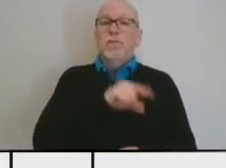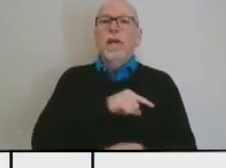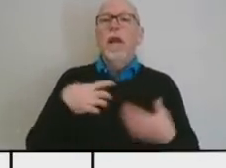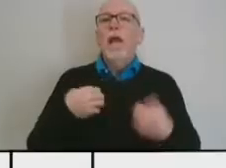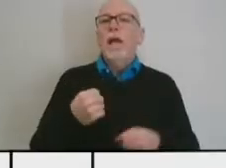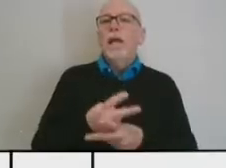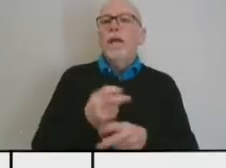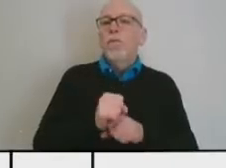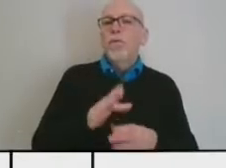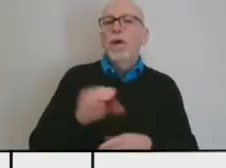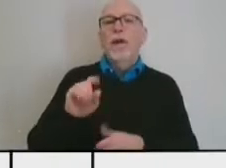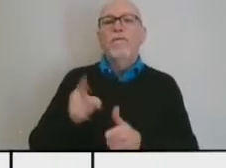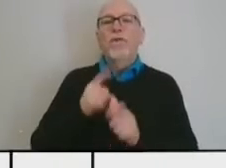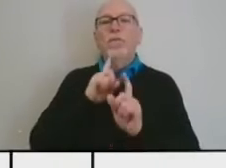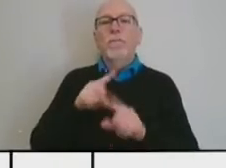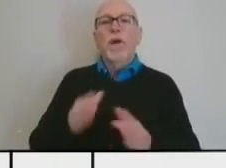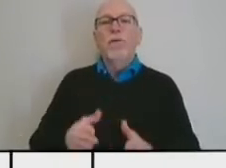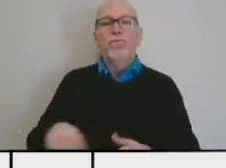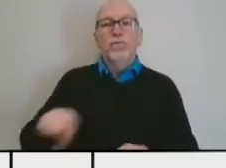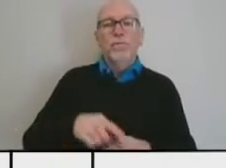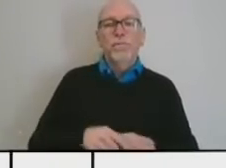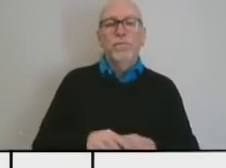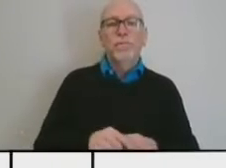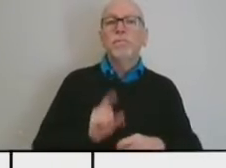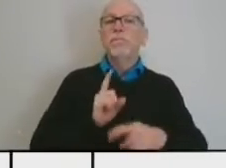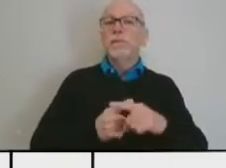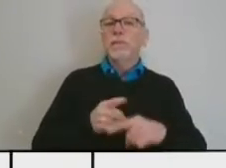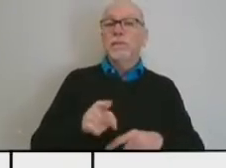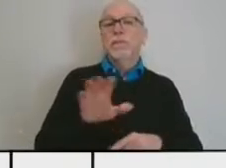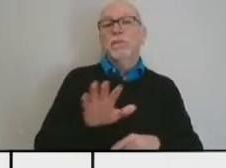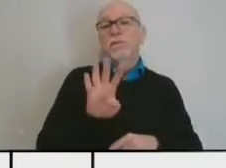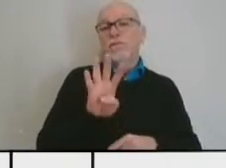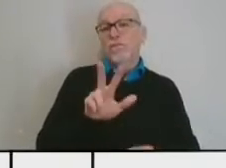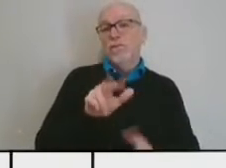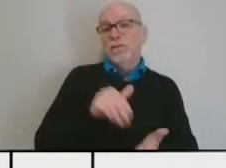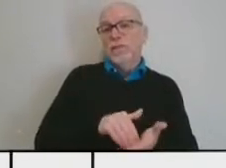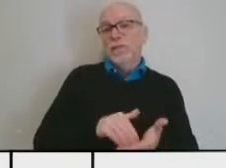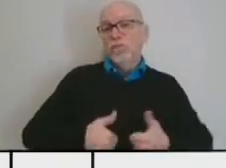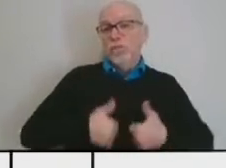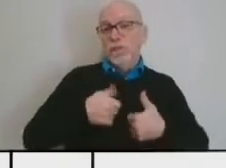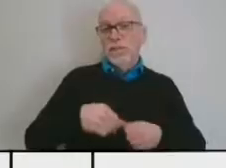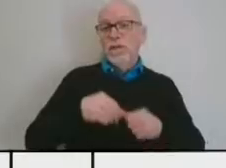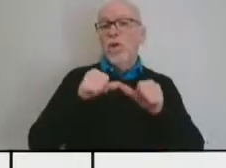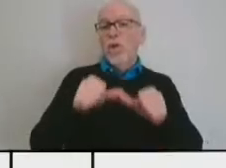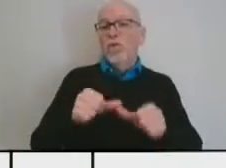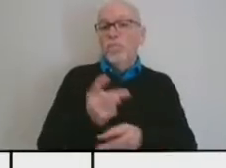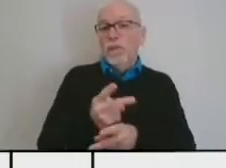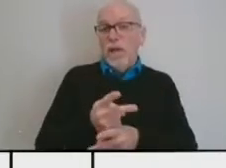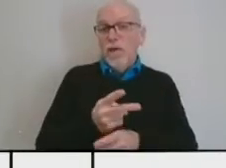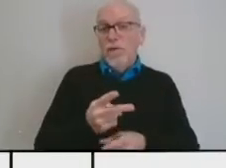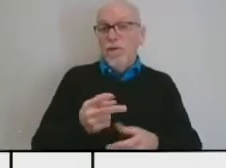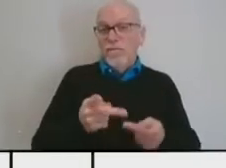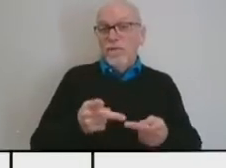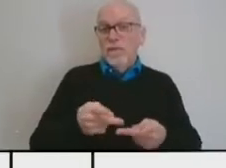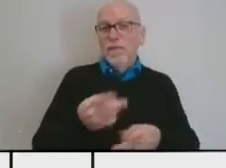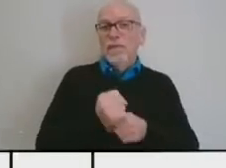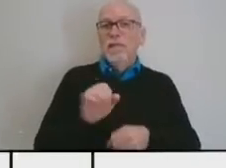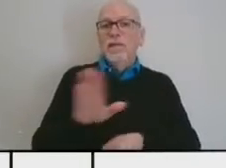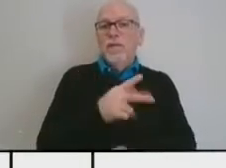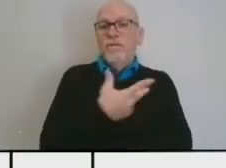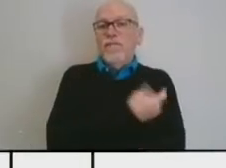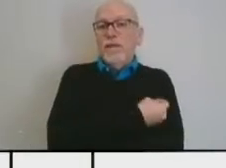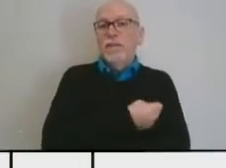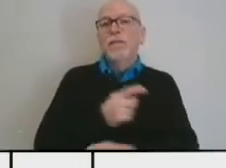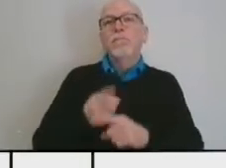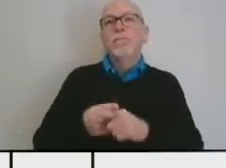workers and first responders. In addition, nearly 43,000 residents of long-term care facilities have received their vaccine, along with